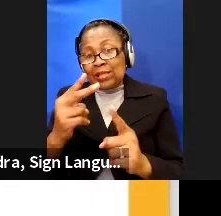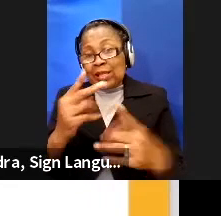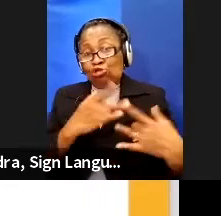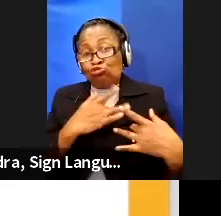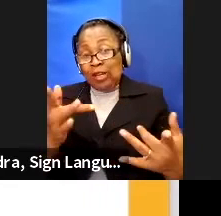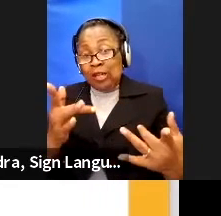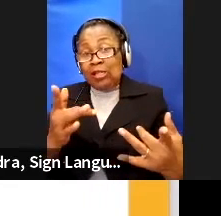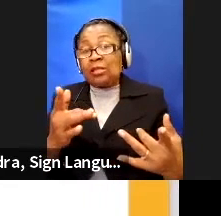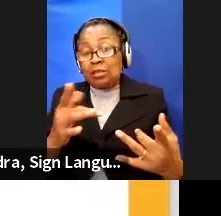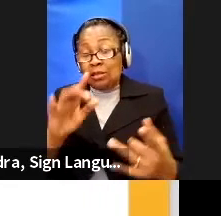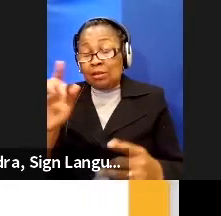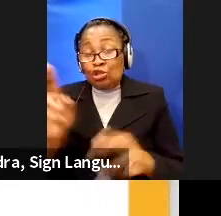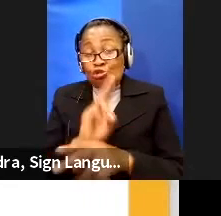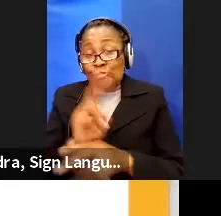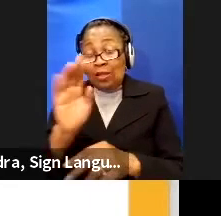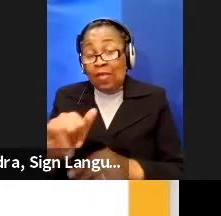slide.